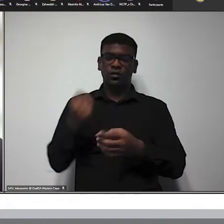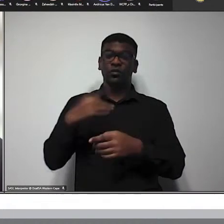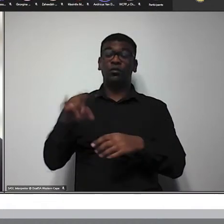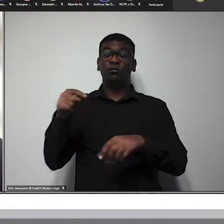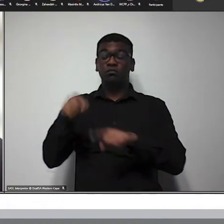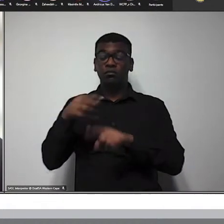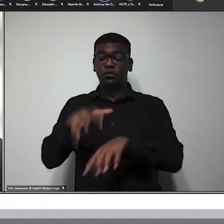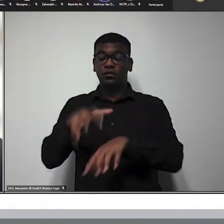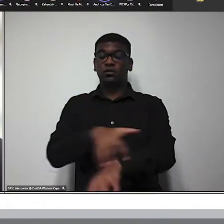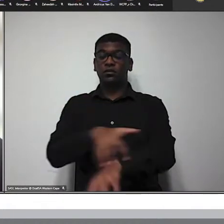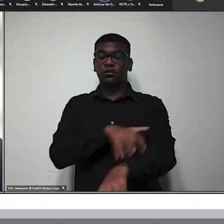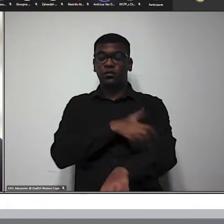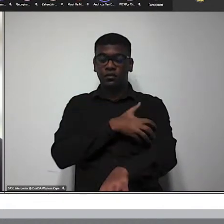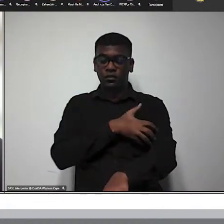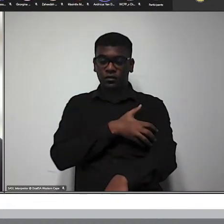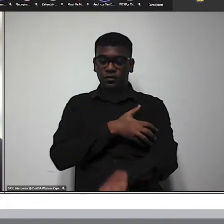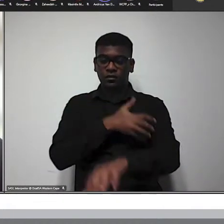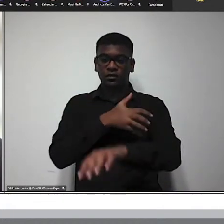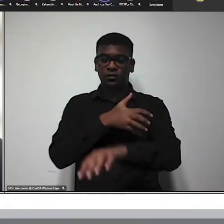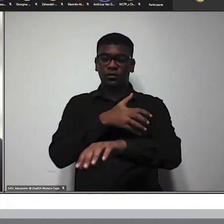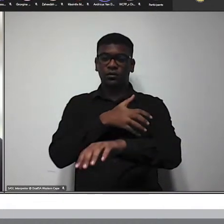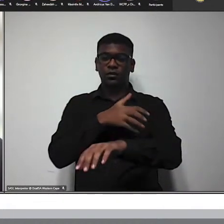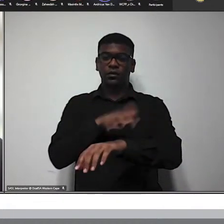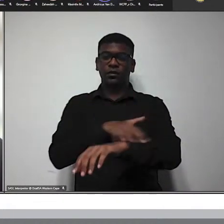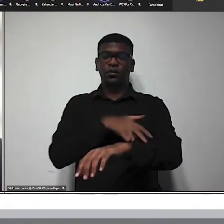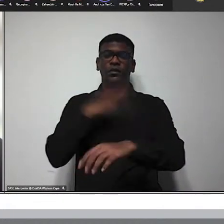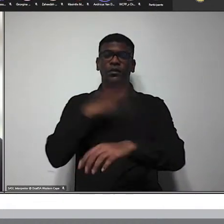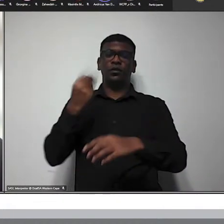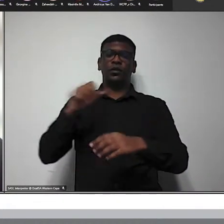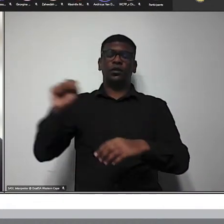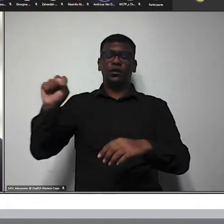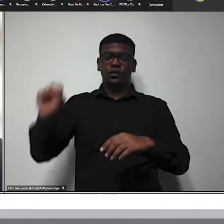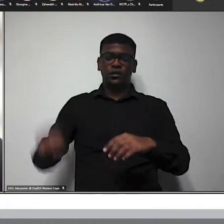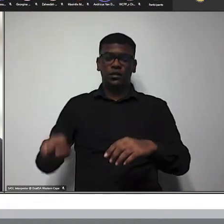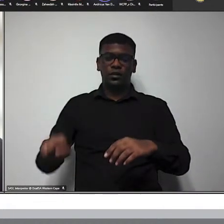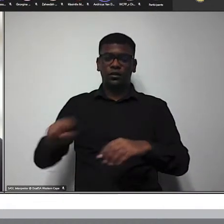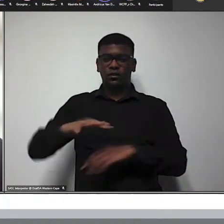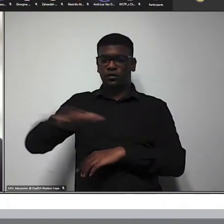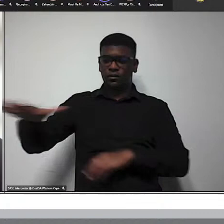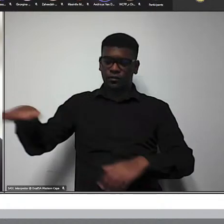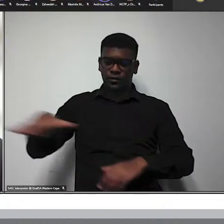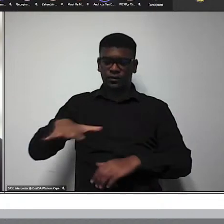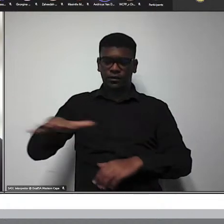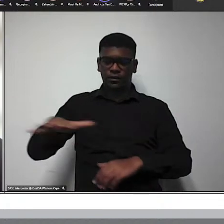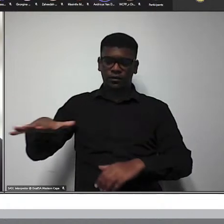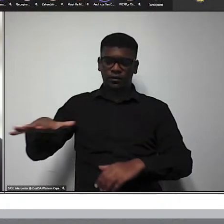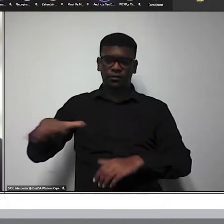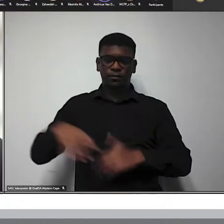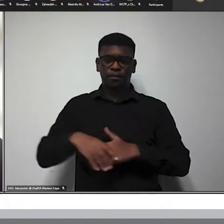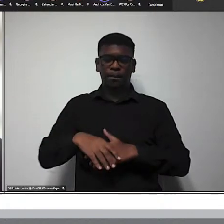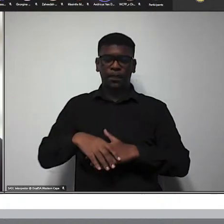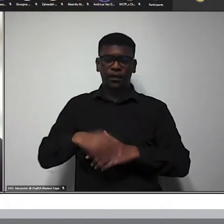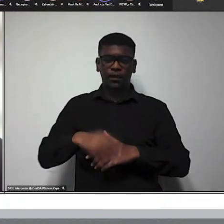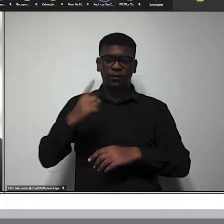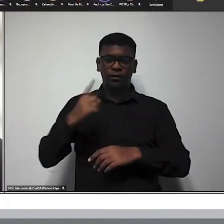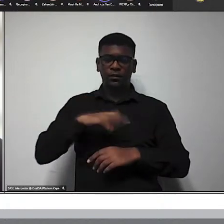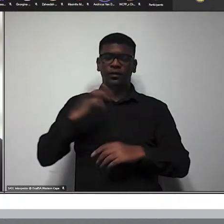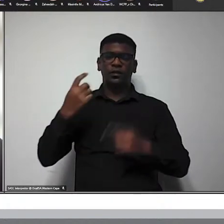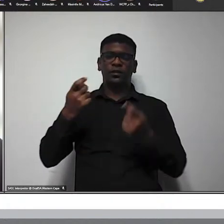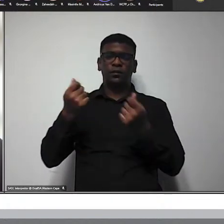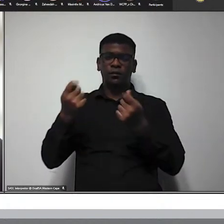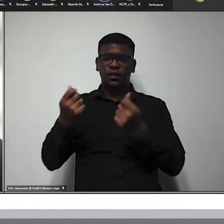products, with the rest of the Southern Hemisphere, perhaps the price